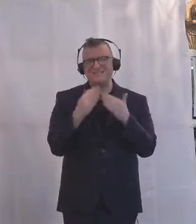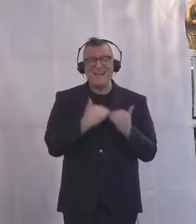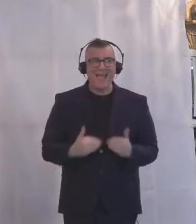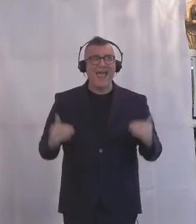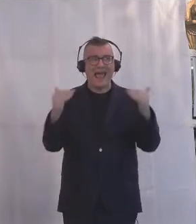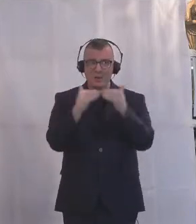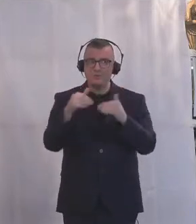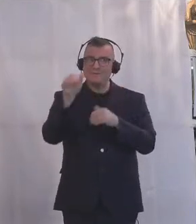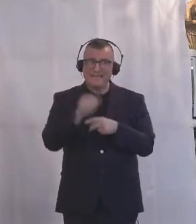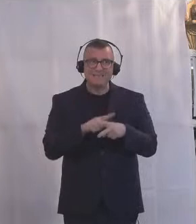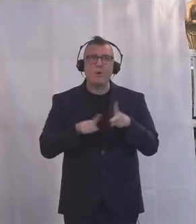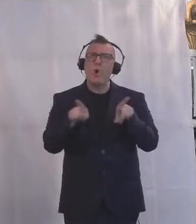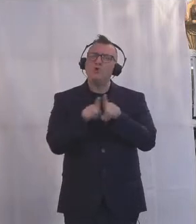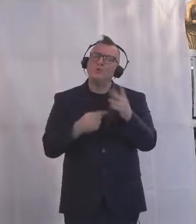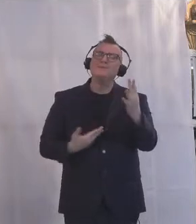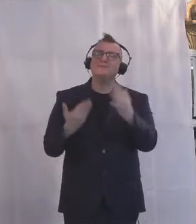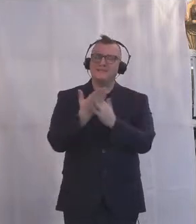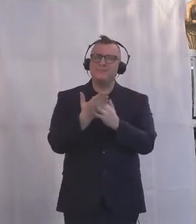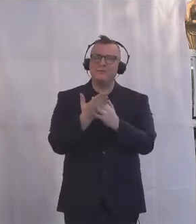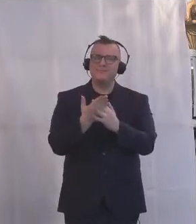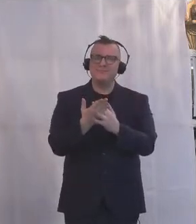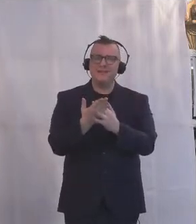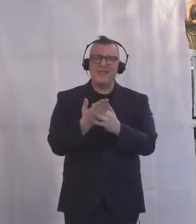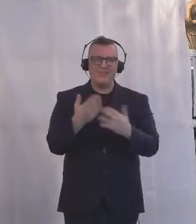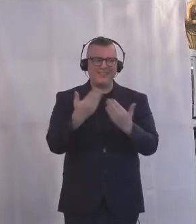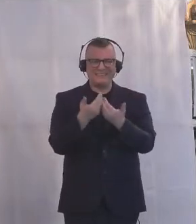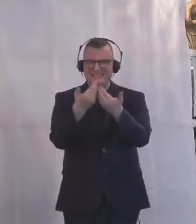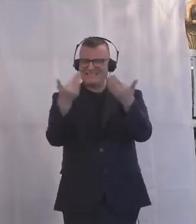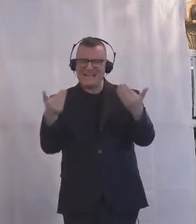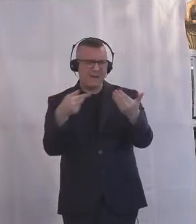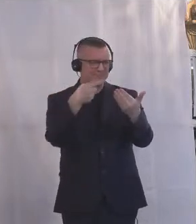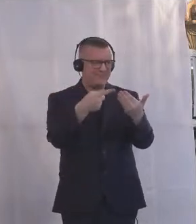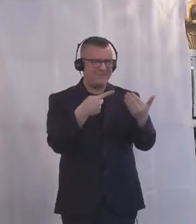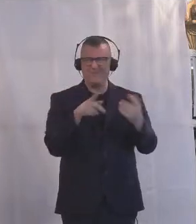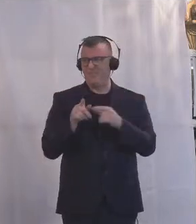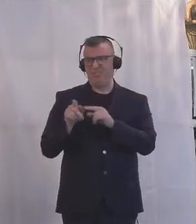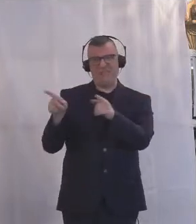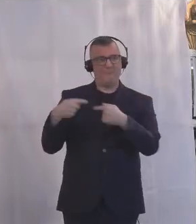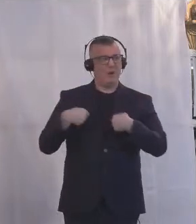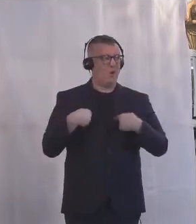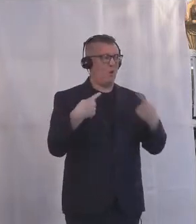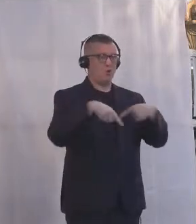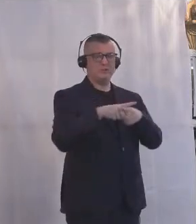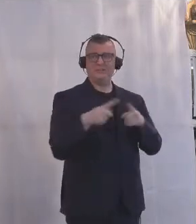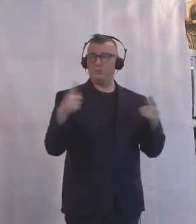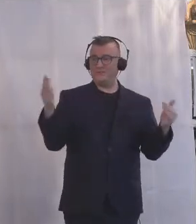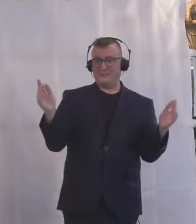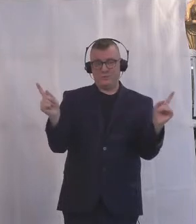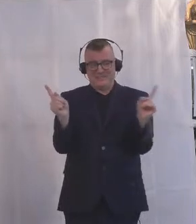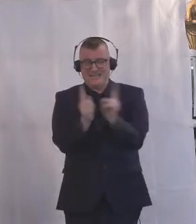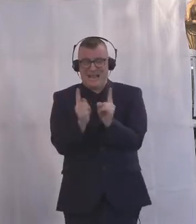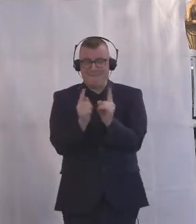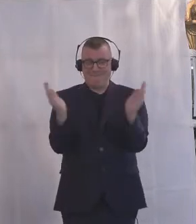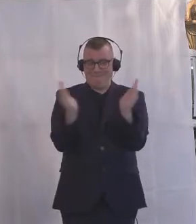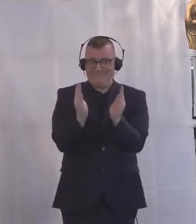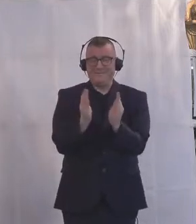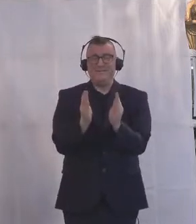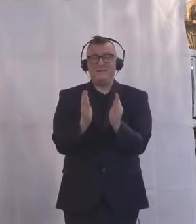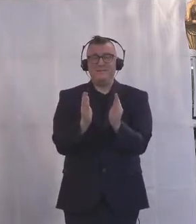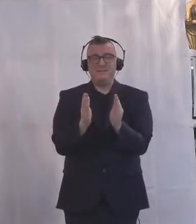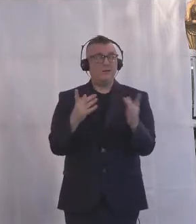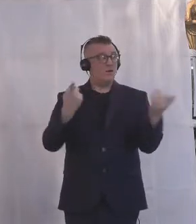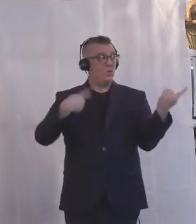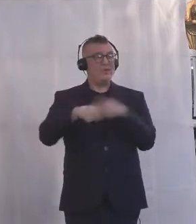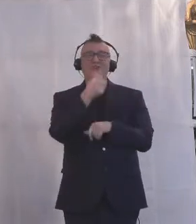really accessible. I really want to close that gap between kind of us and them, because actually people, all of us are users